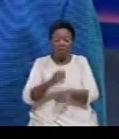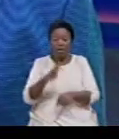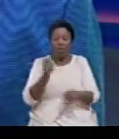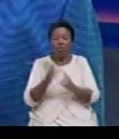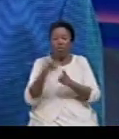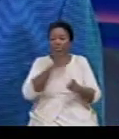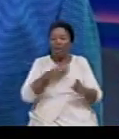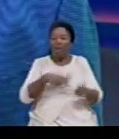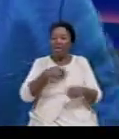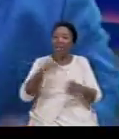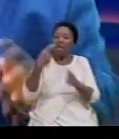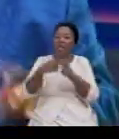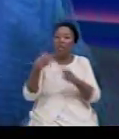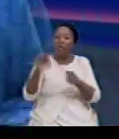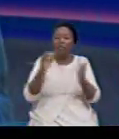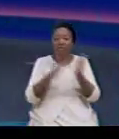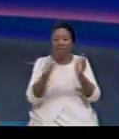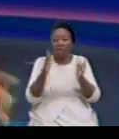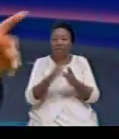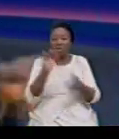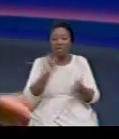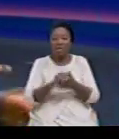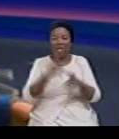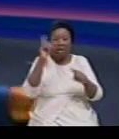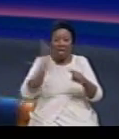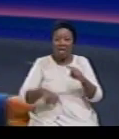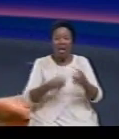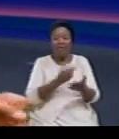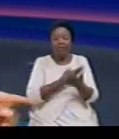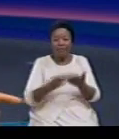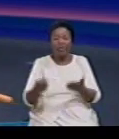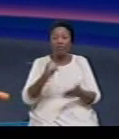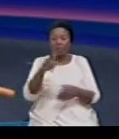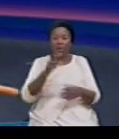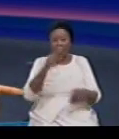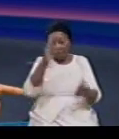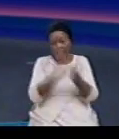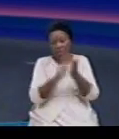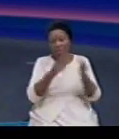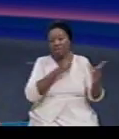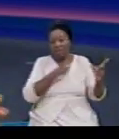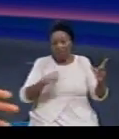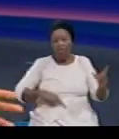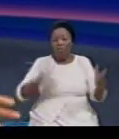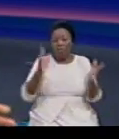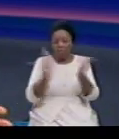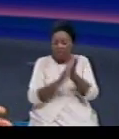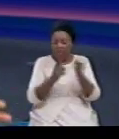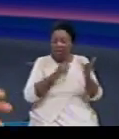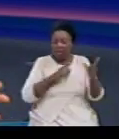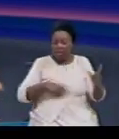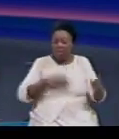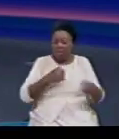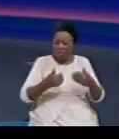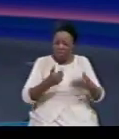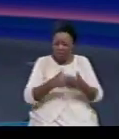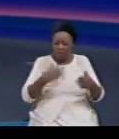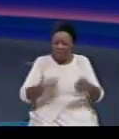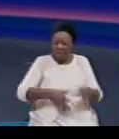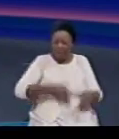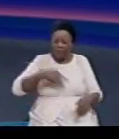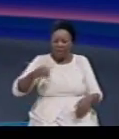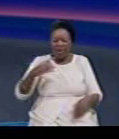of Jesus that cannot fail. You're praising him when you're going back home before the feeling